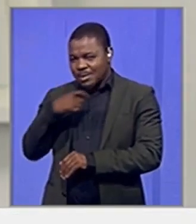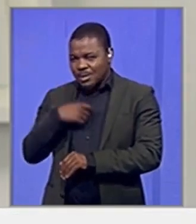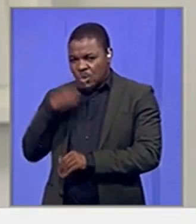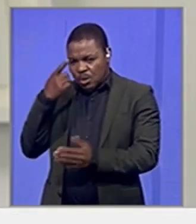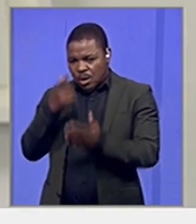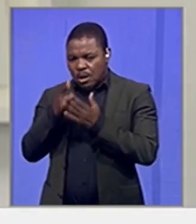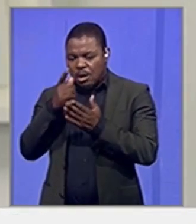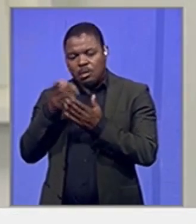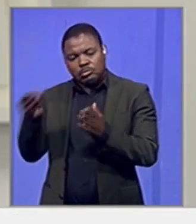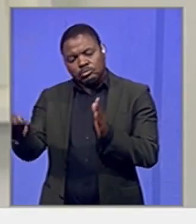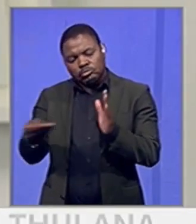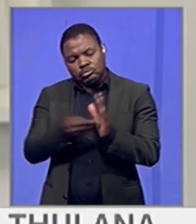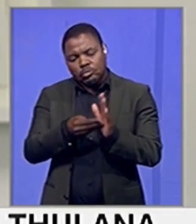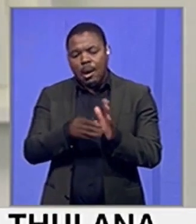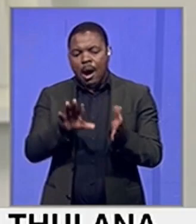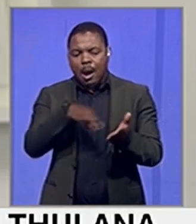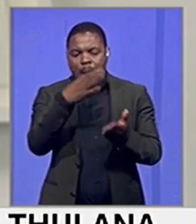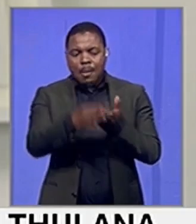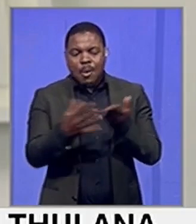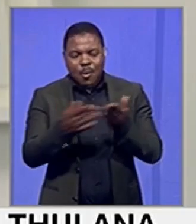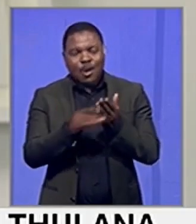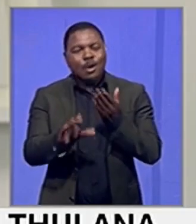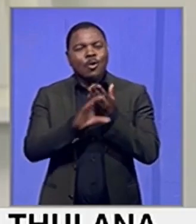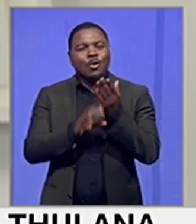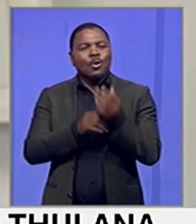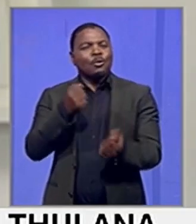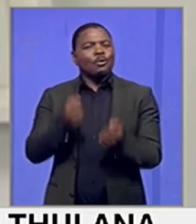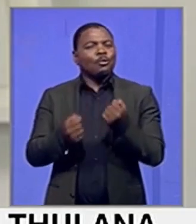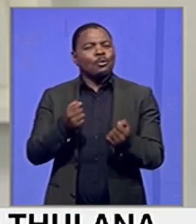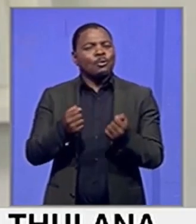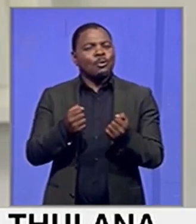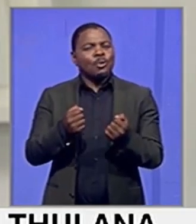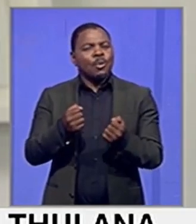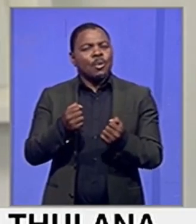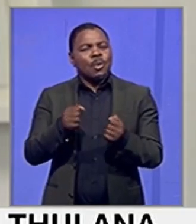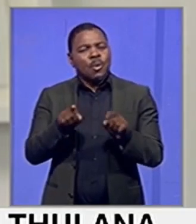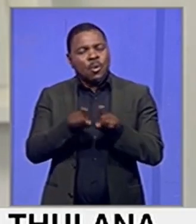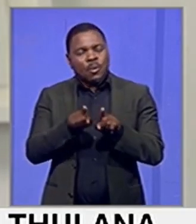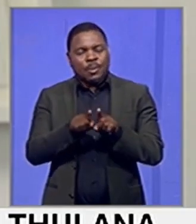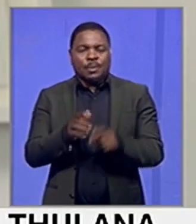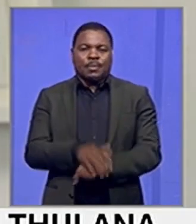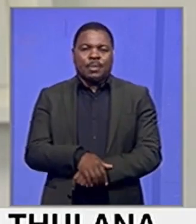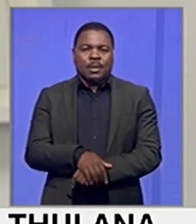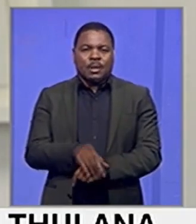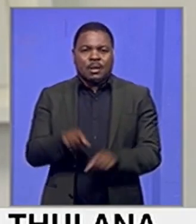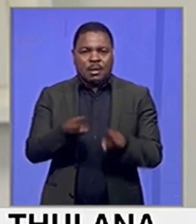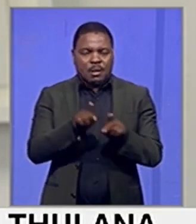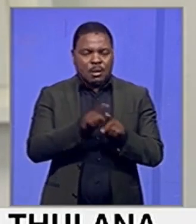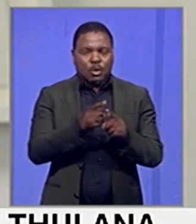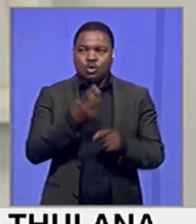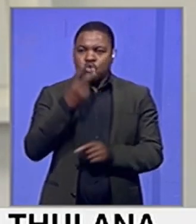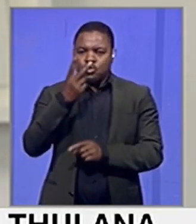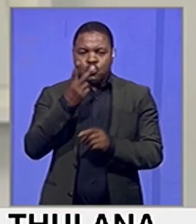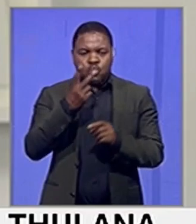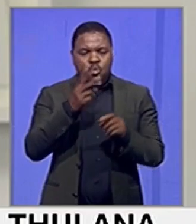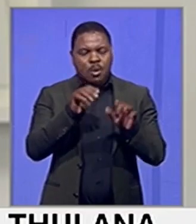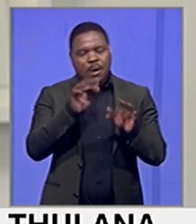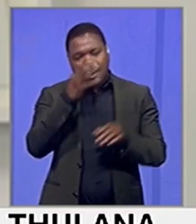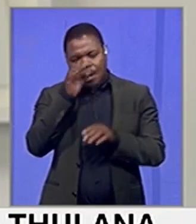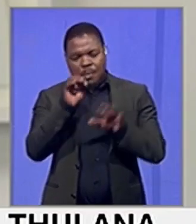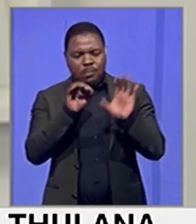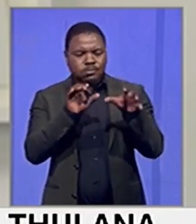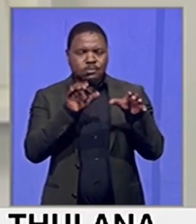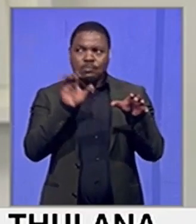that application in the Constitutional Courts, because what would have happened in this scenario would be two spheres of government not coming